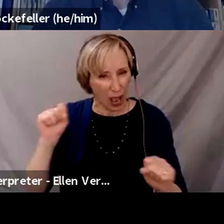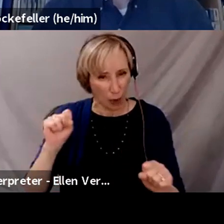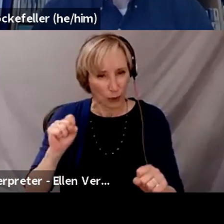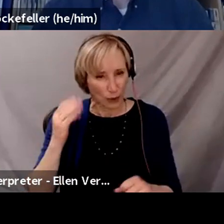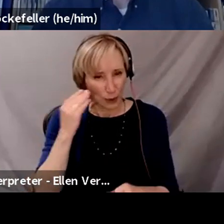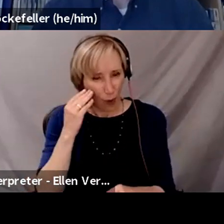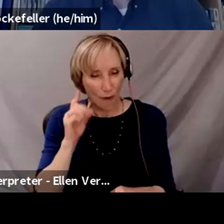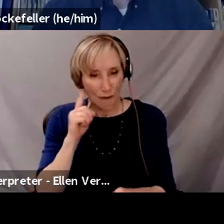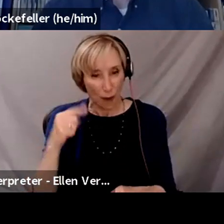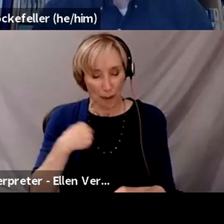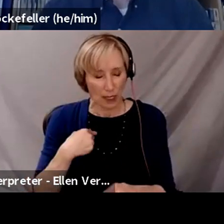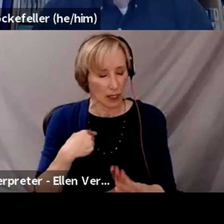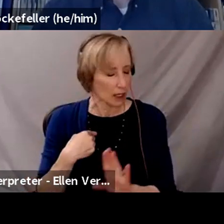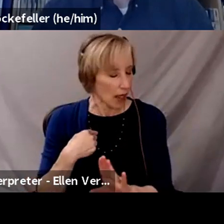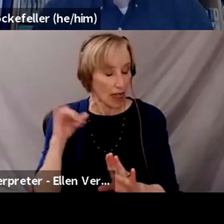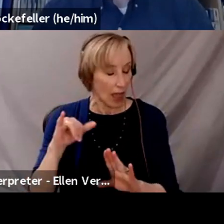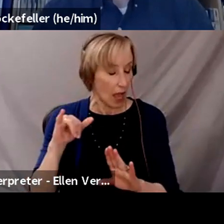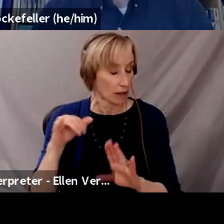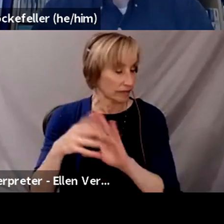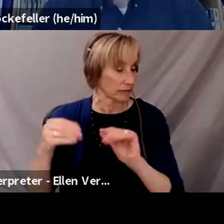affects me deeply.